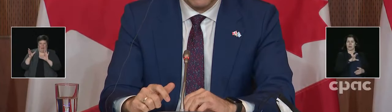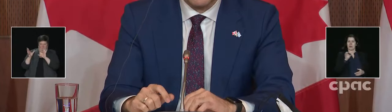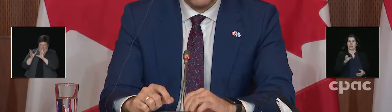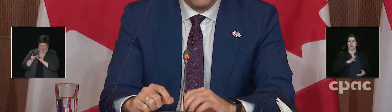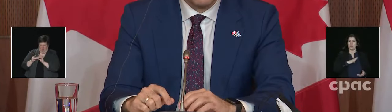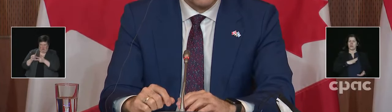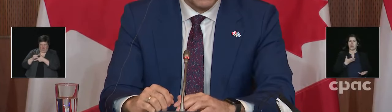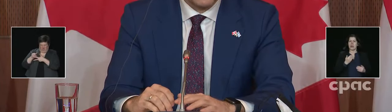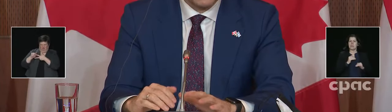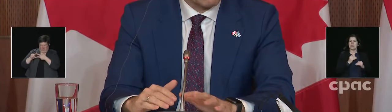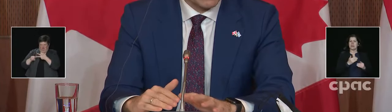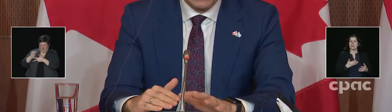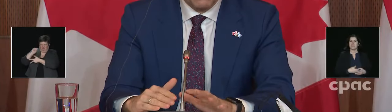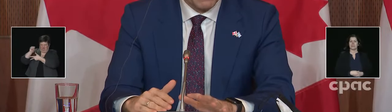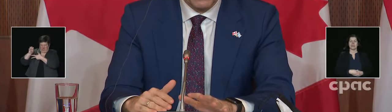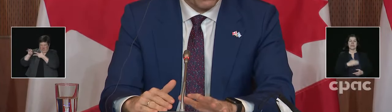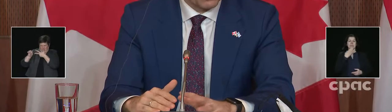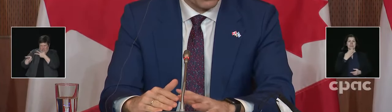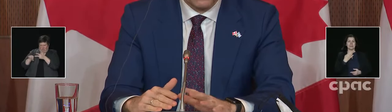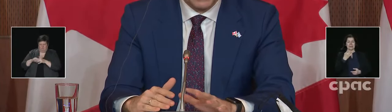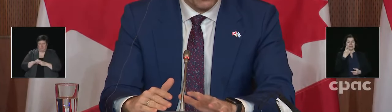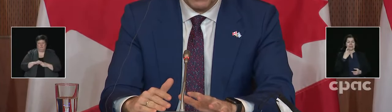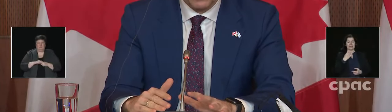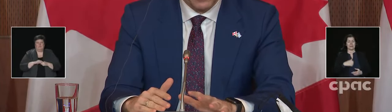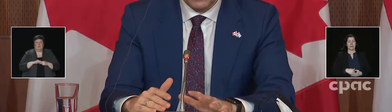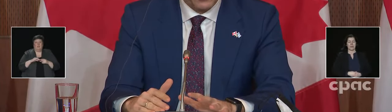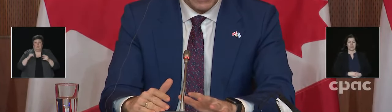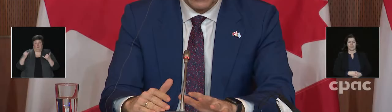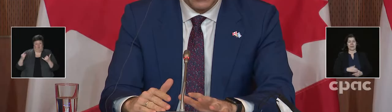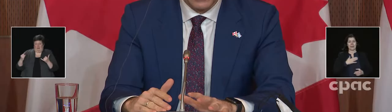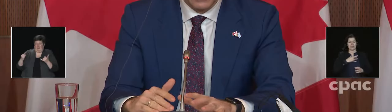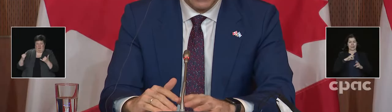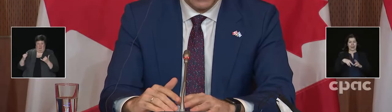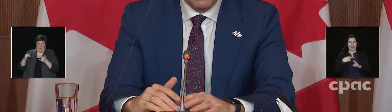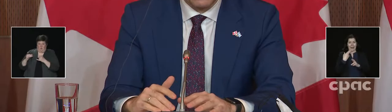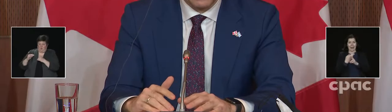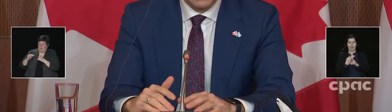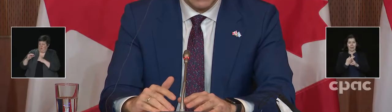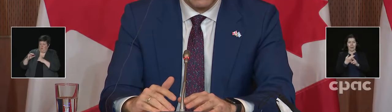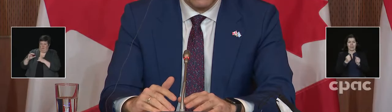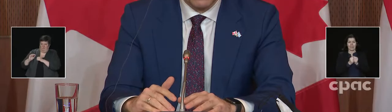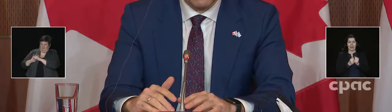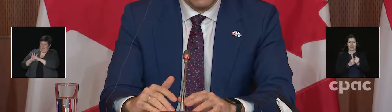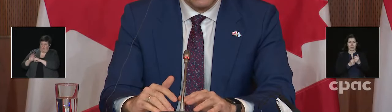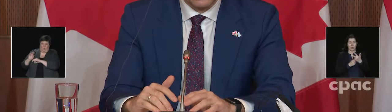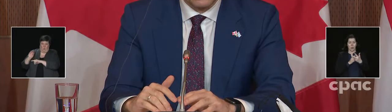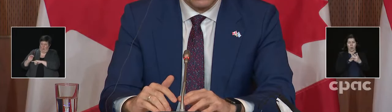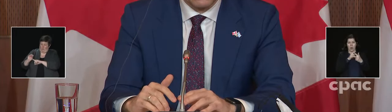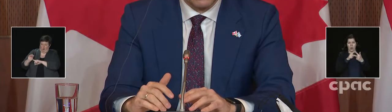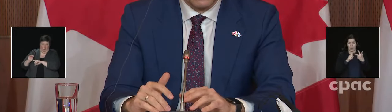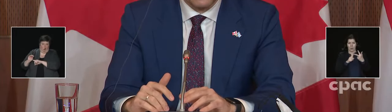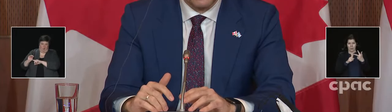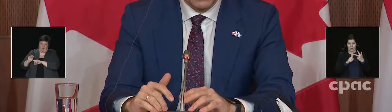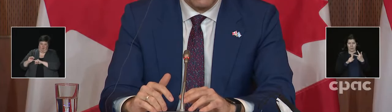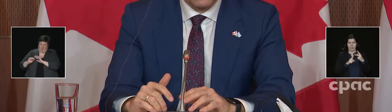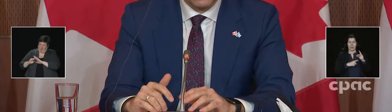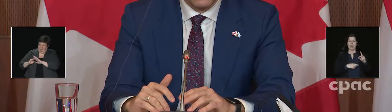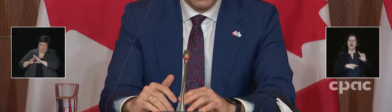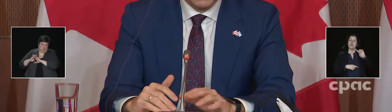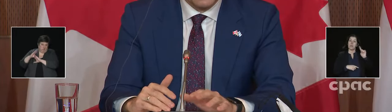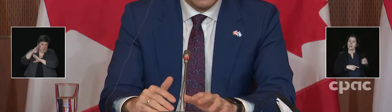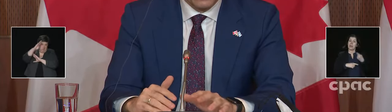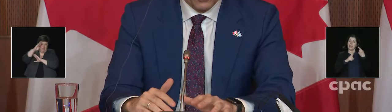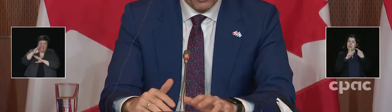a response. First, we are in the middle of the Omicron crisis. I was looking at the numbers just a few hours